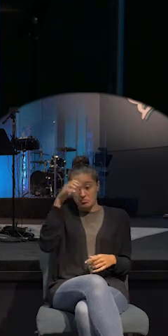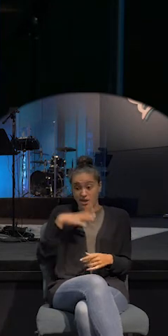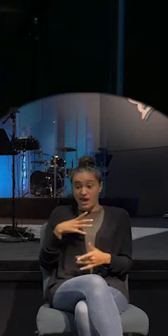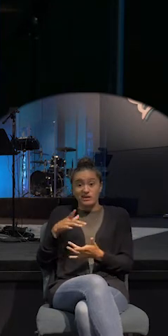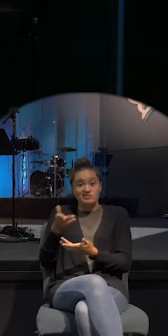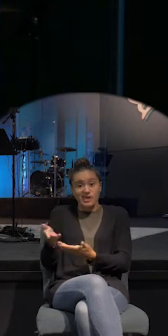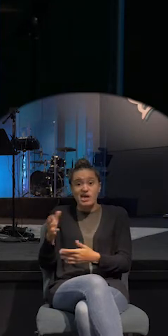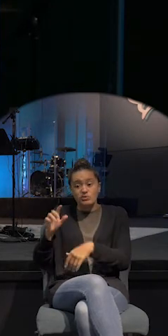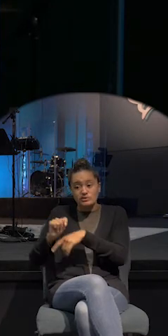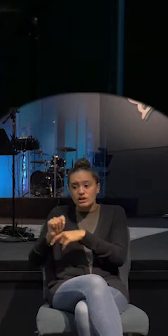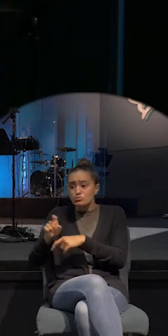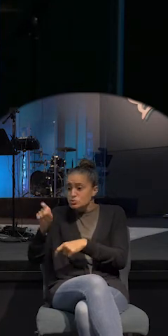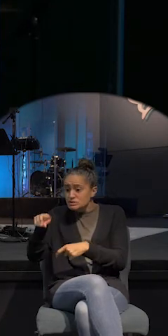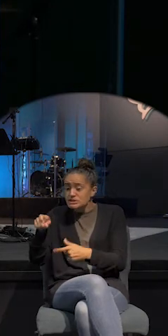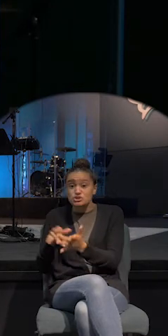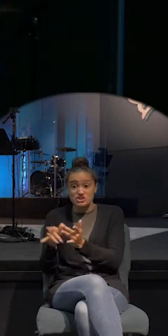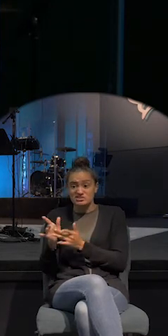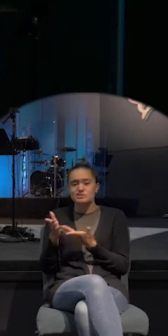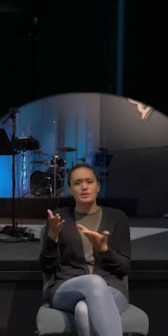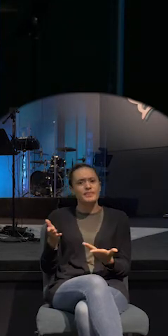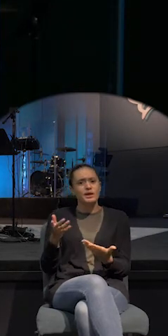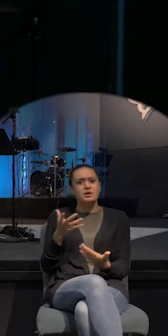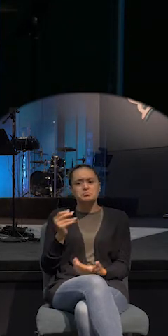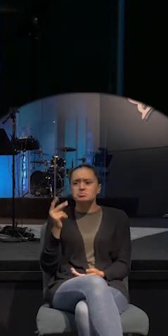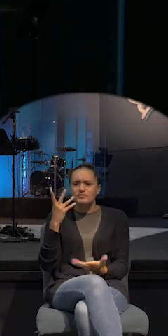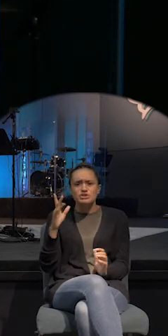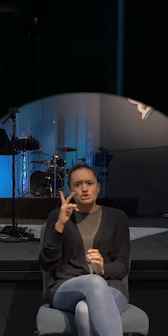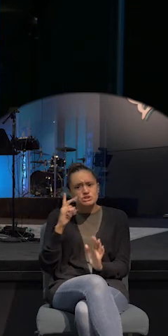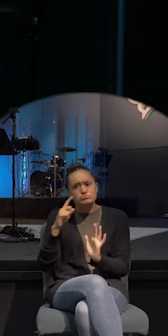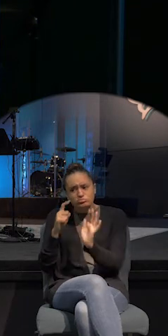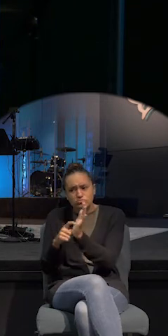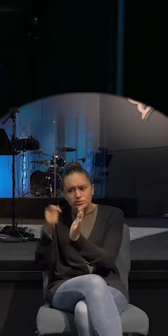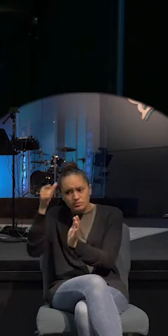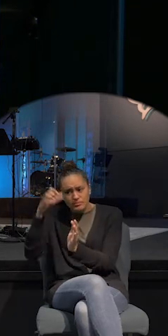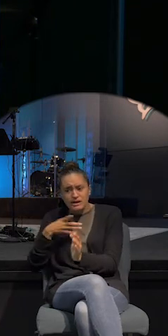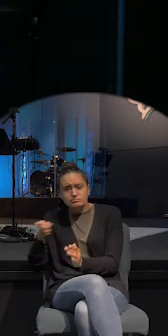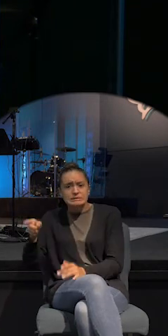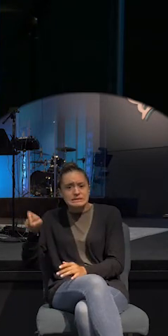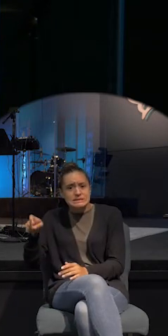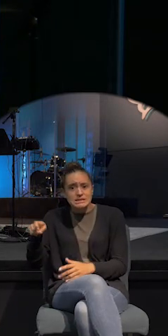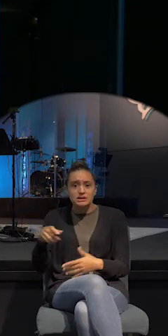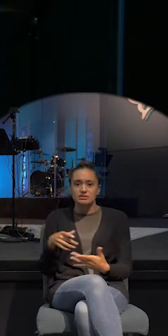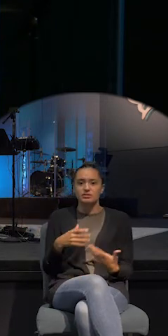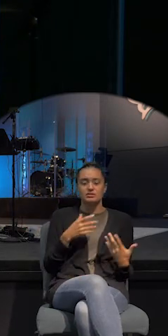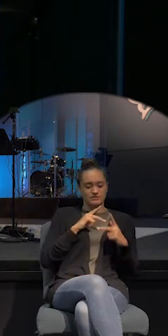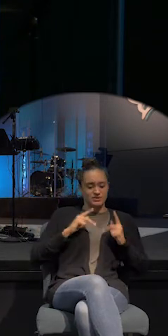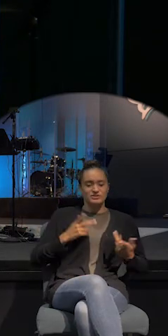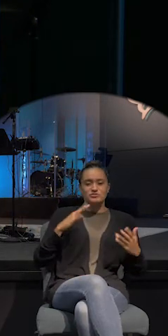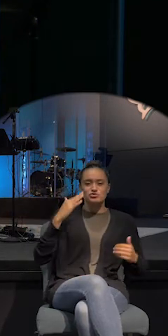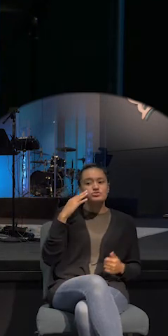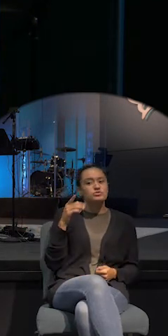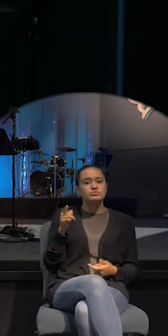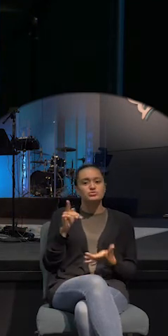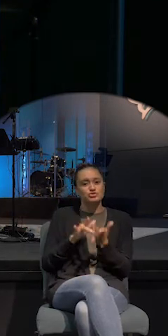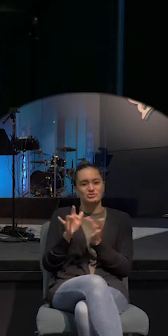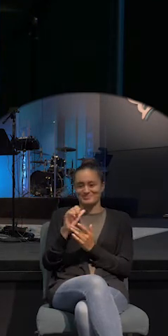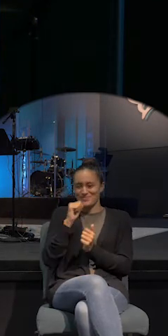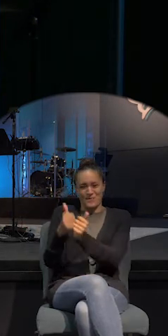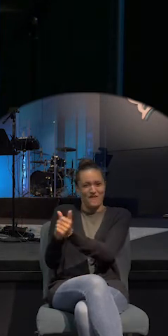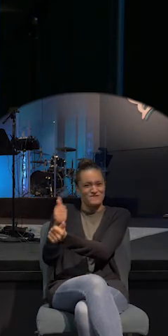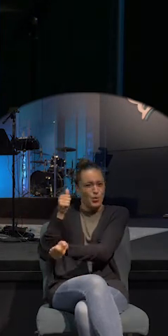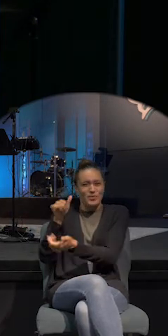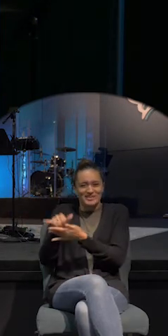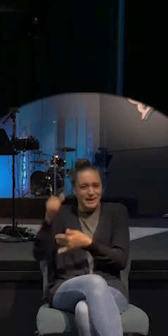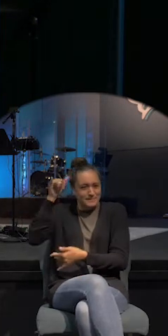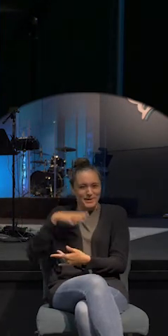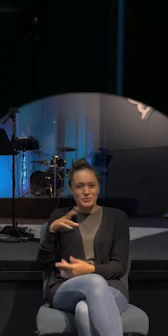Jesus is there, and he sees this. And they knew that Jesus wouldn't avoid ministering to a hurting man. Well, you see,